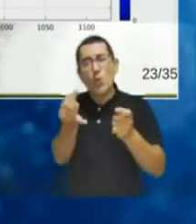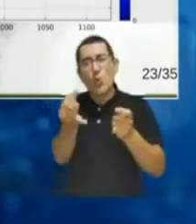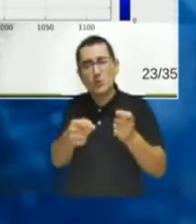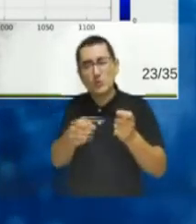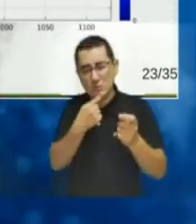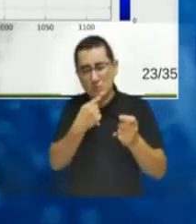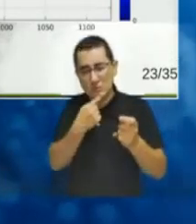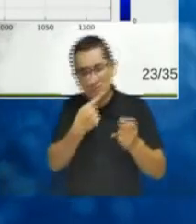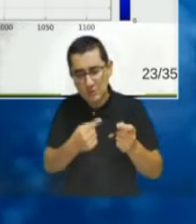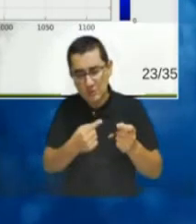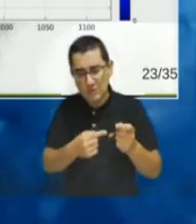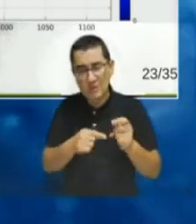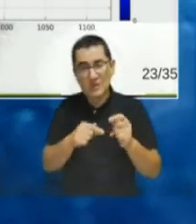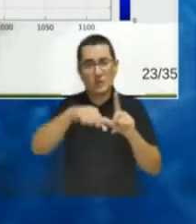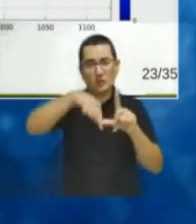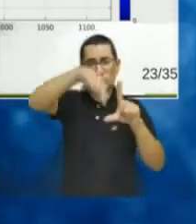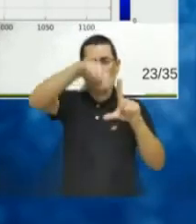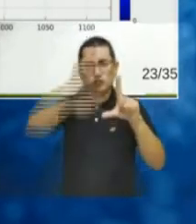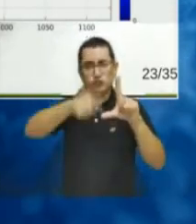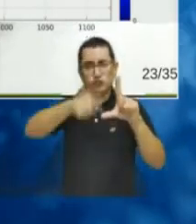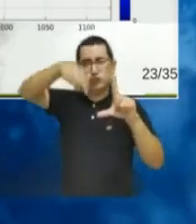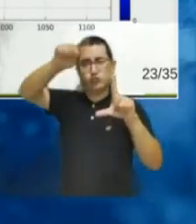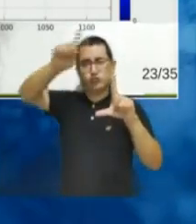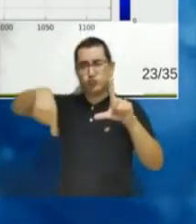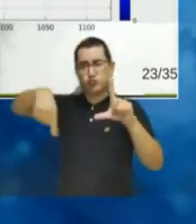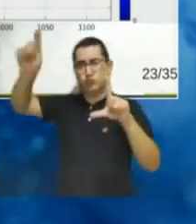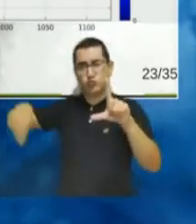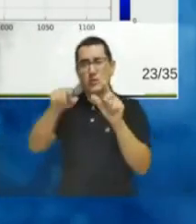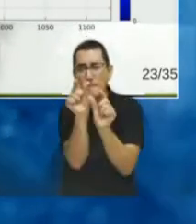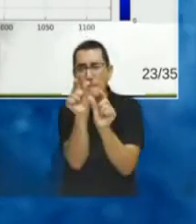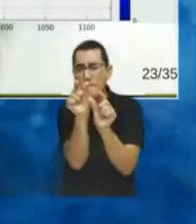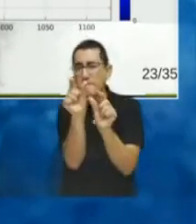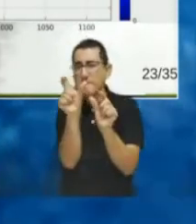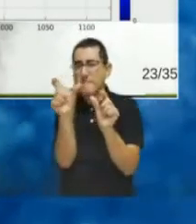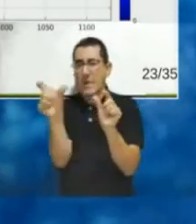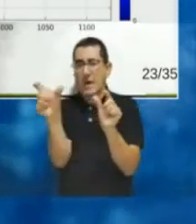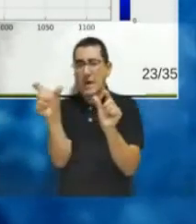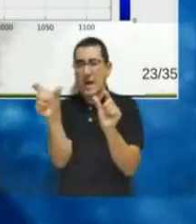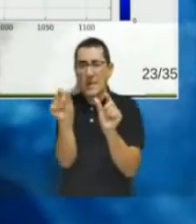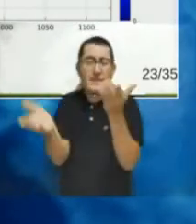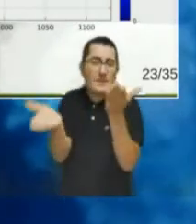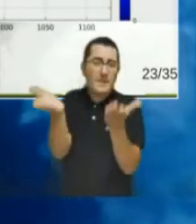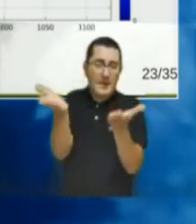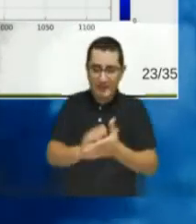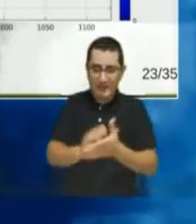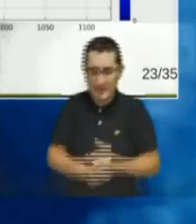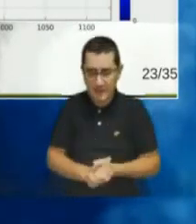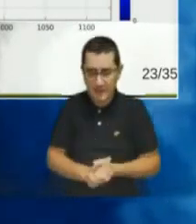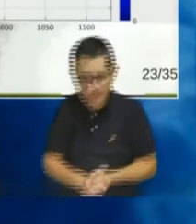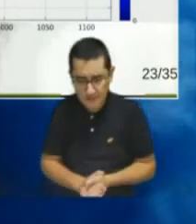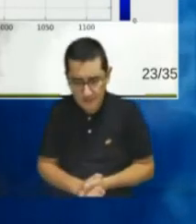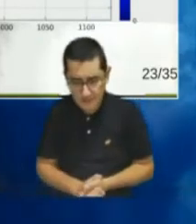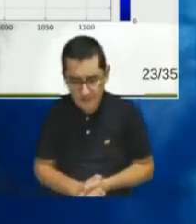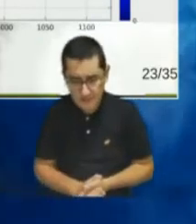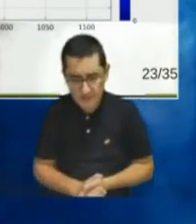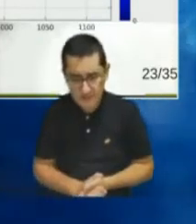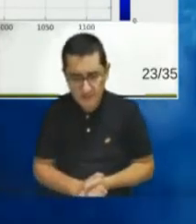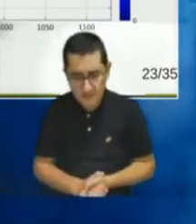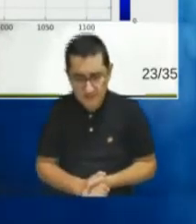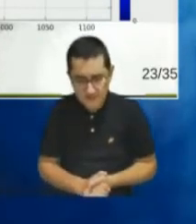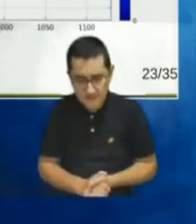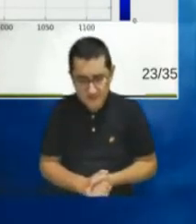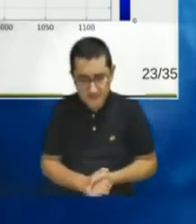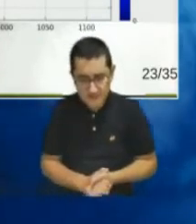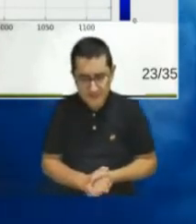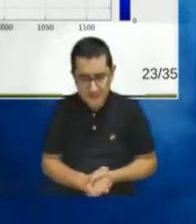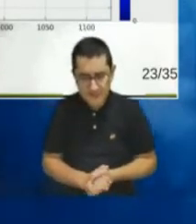to integrate them, the profile of the field that we have there that is very close to what is expected. However, we have these elements that we